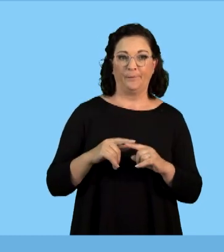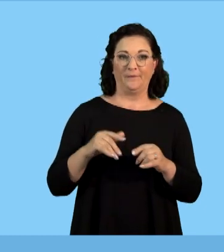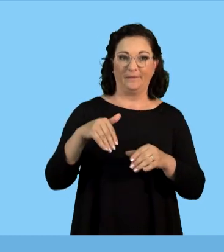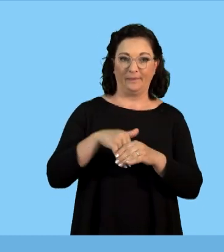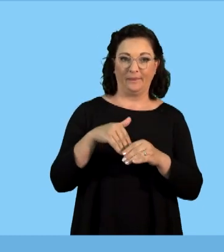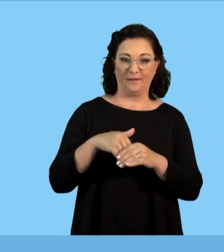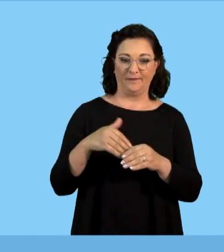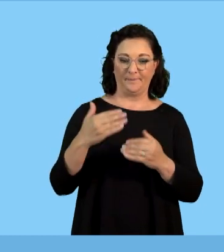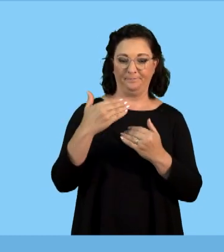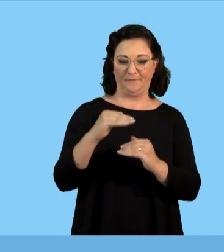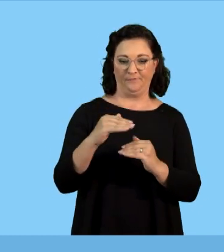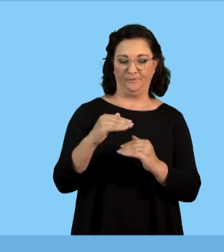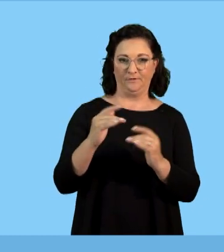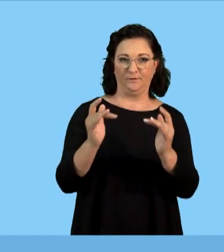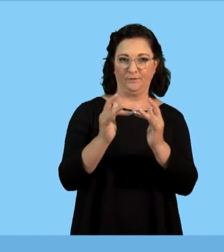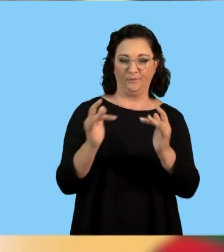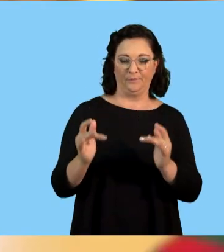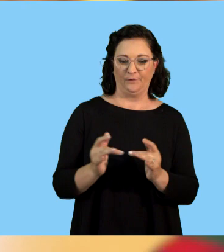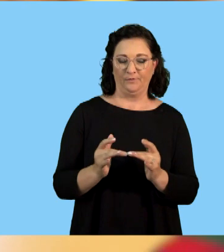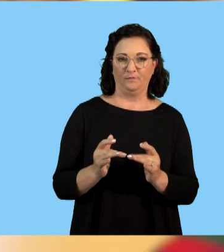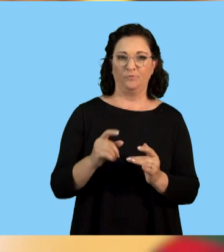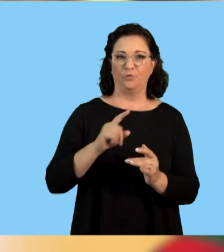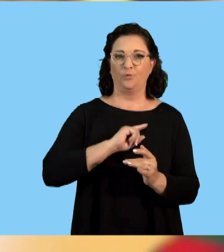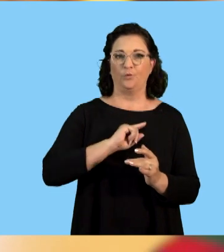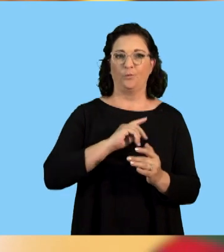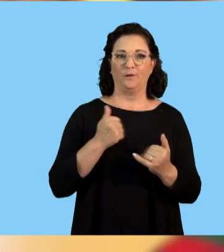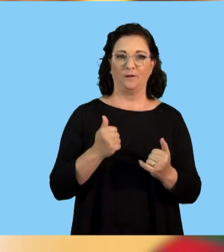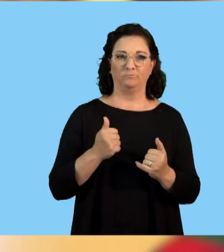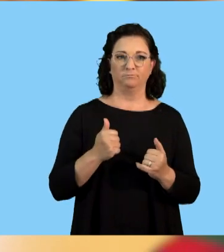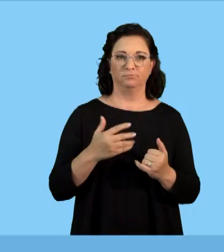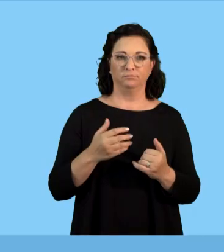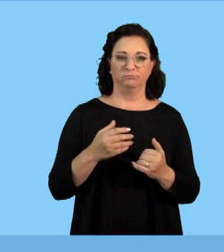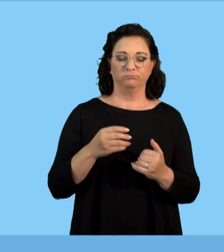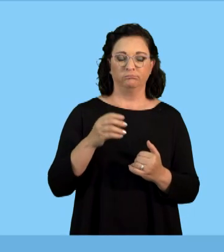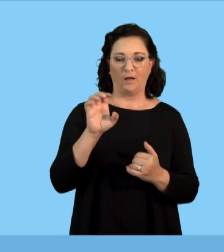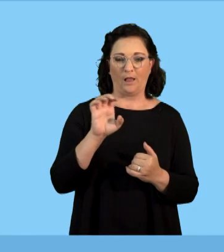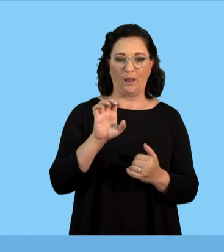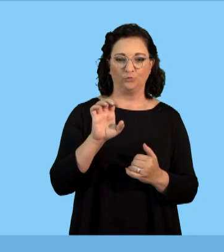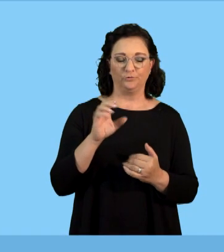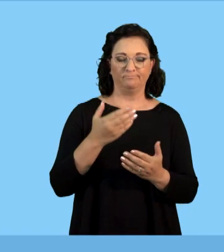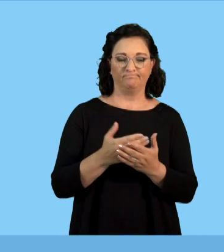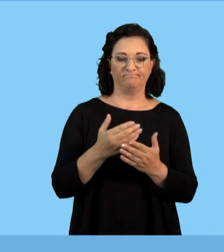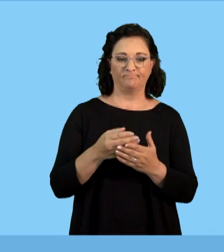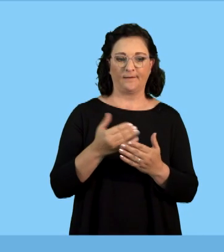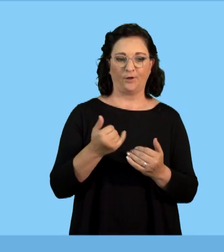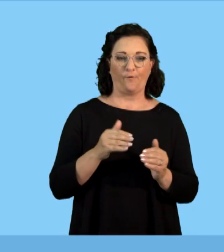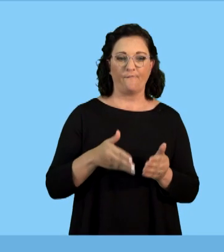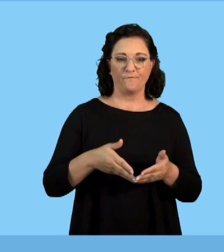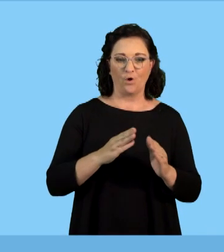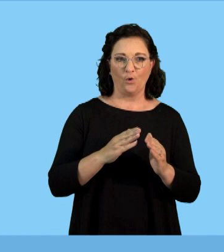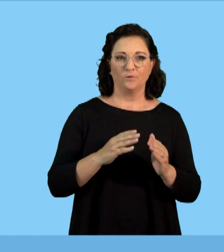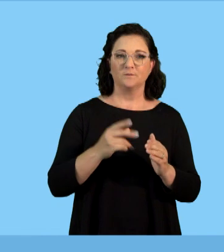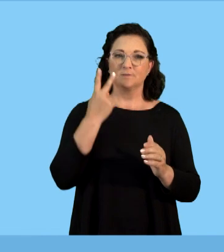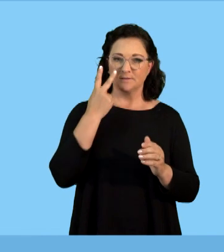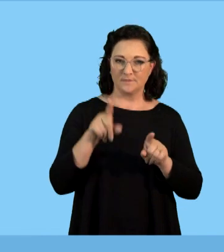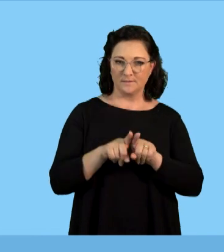going to be connected in parallel. Why? Because now there's going to be more than one way for these electrons to flow. So in a parallel circuit, as